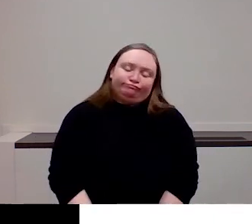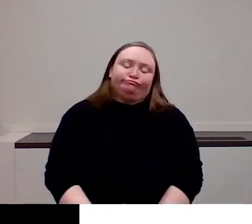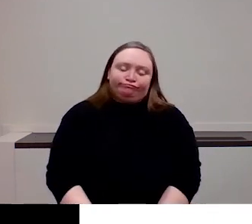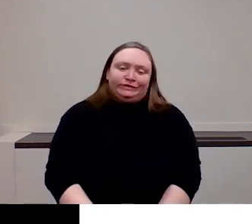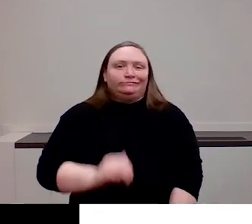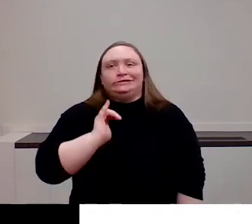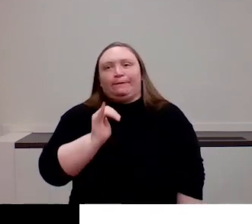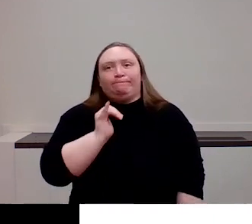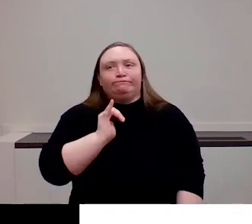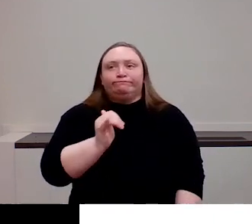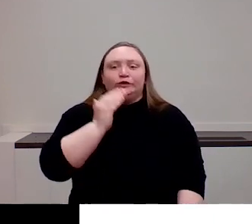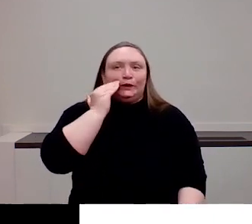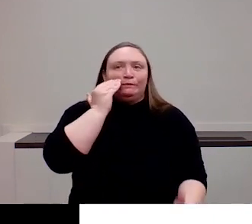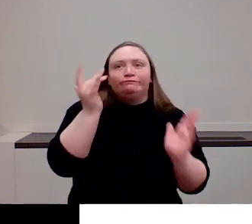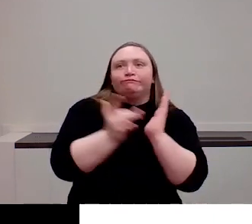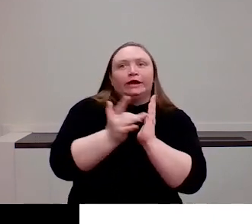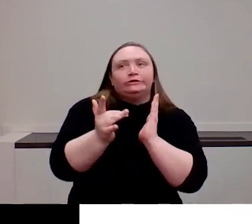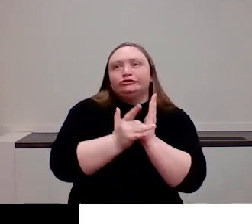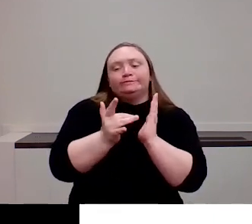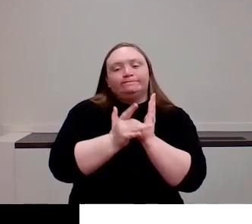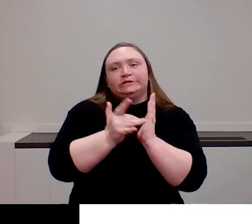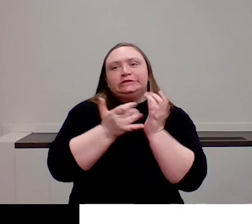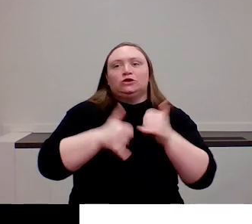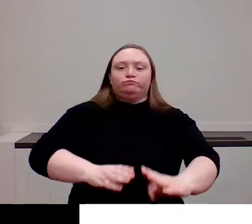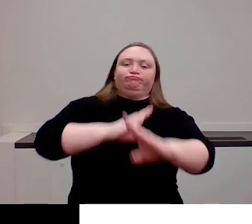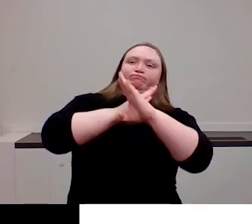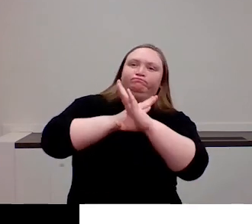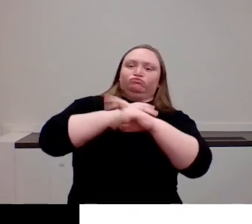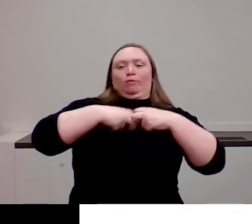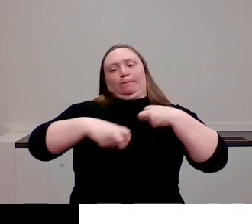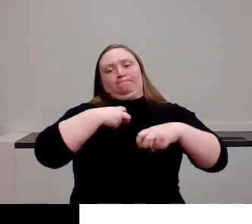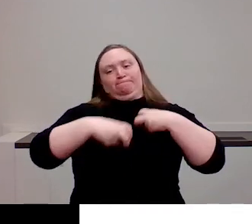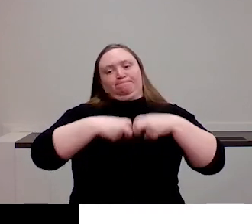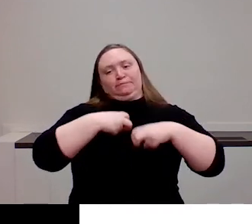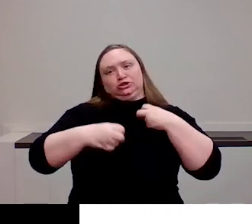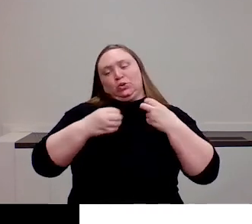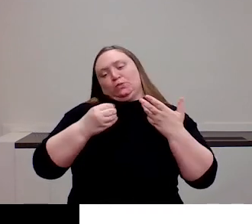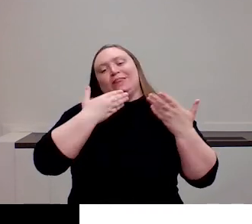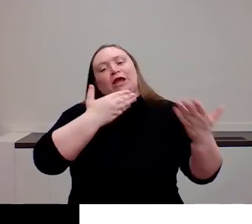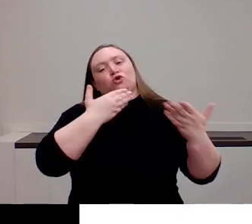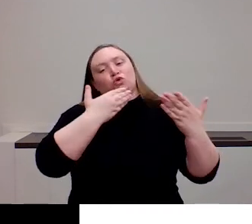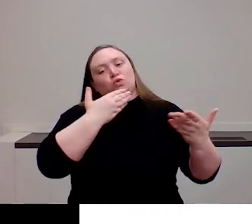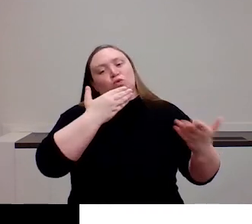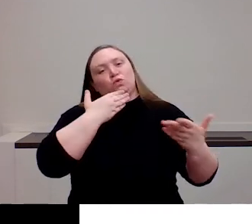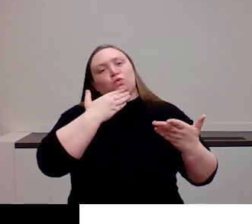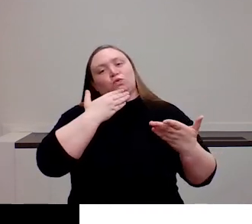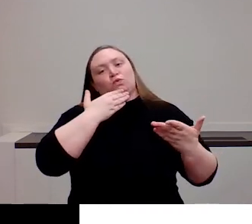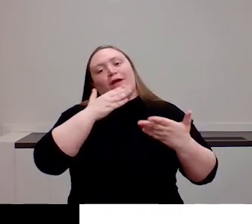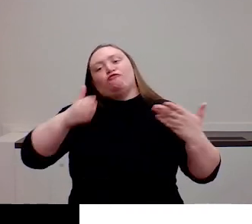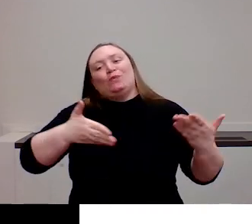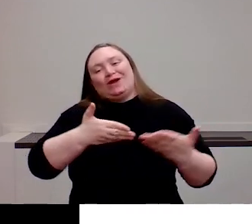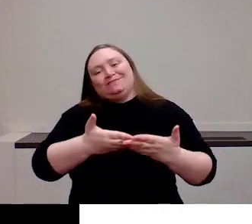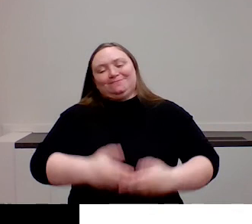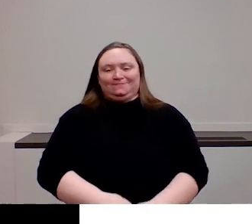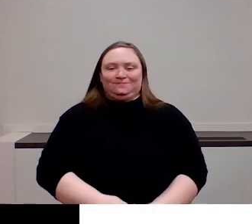except the technology is still a barrier and all of the above. So thanks